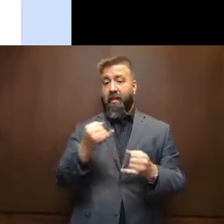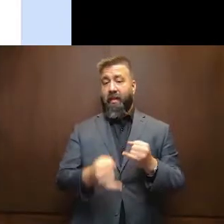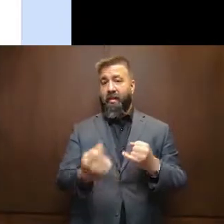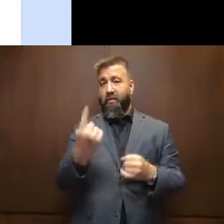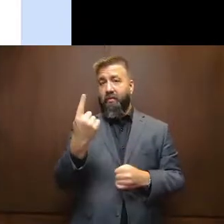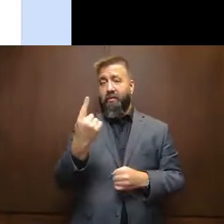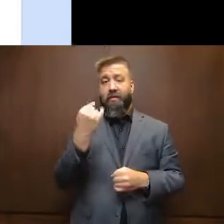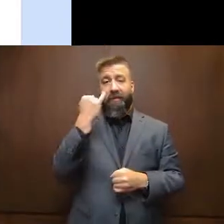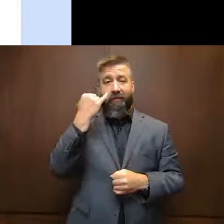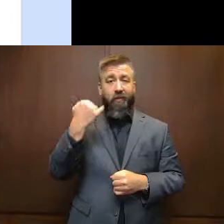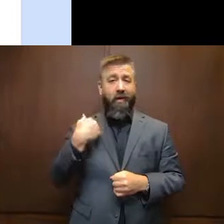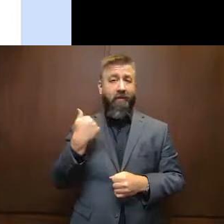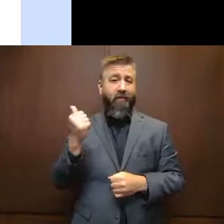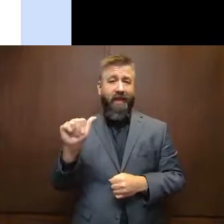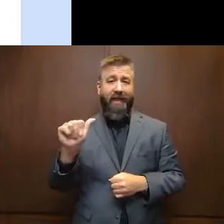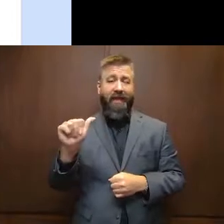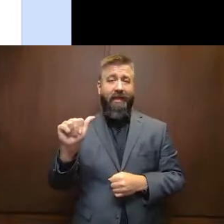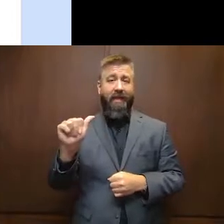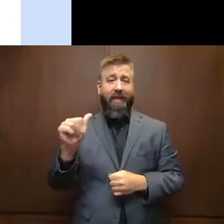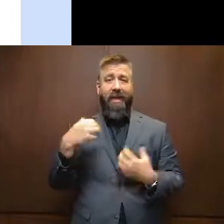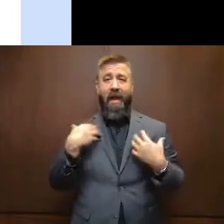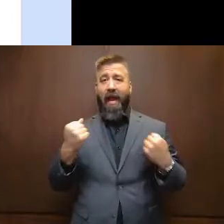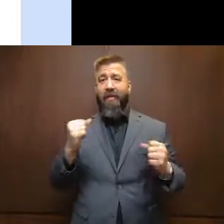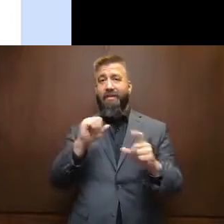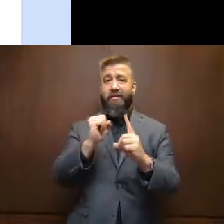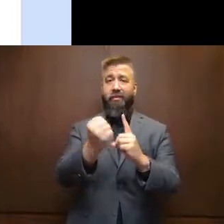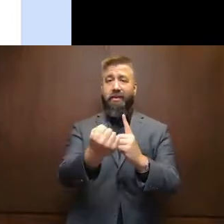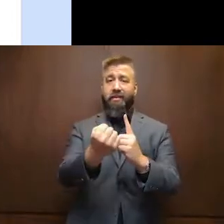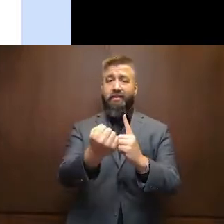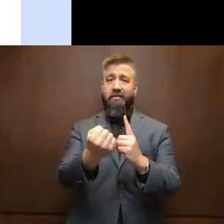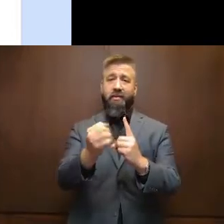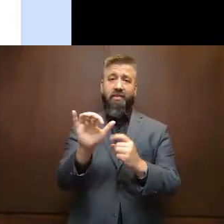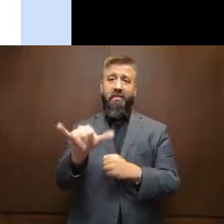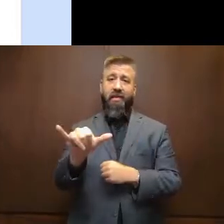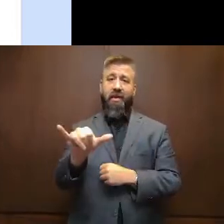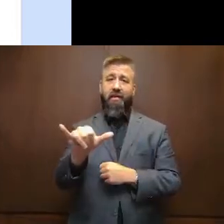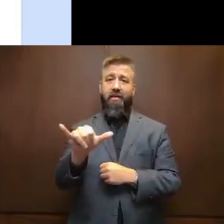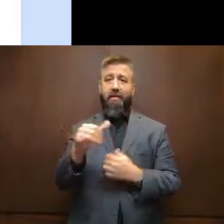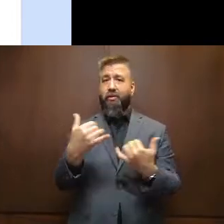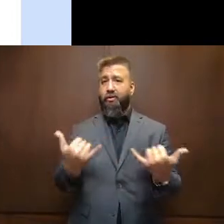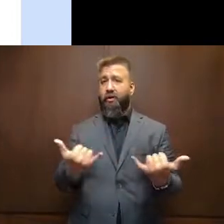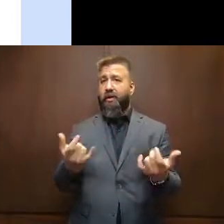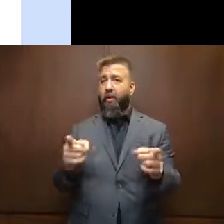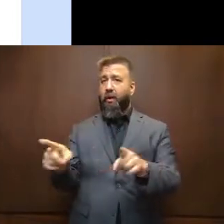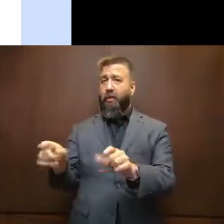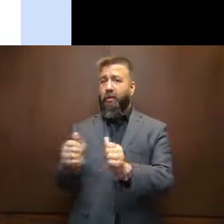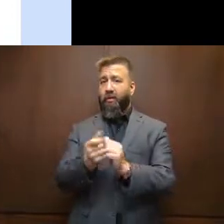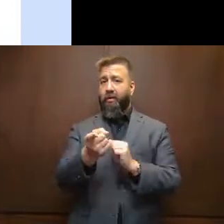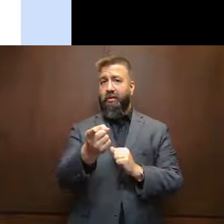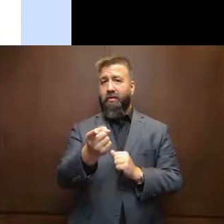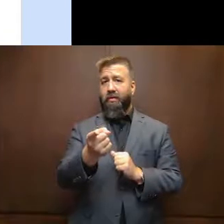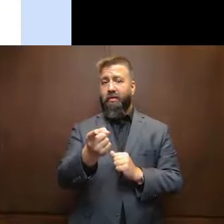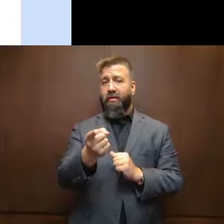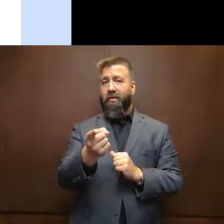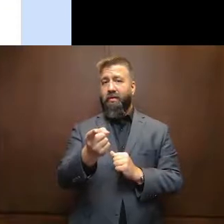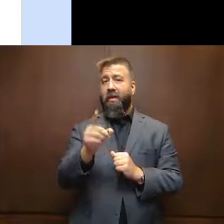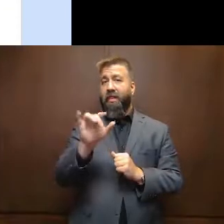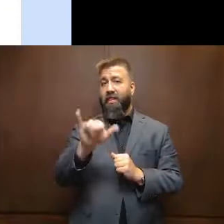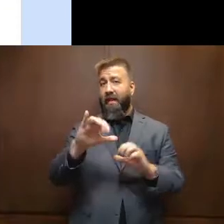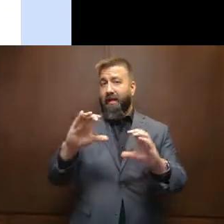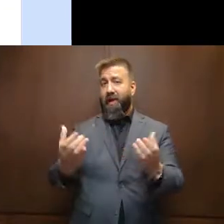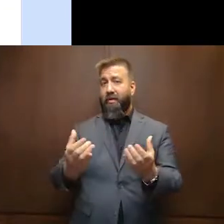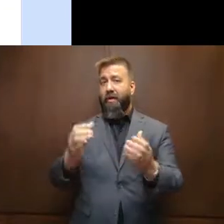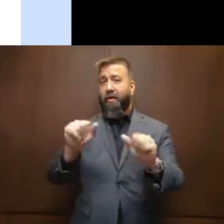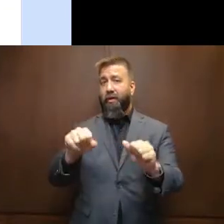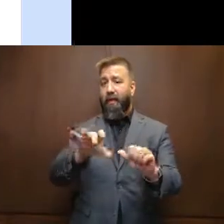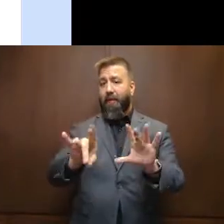is if you have any health conditions that are currently going on with you. In this one category, you can also pick